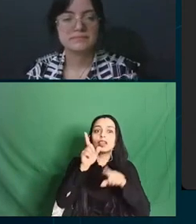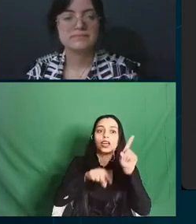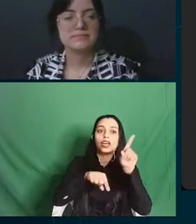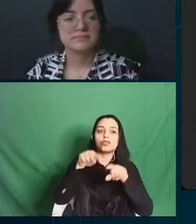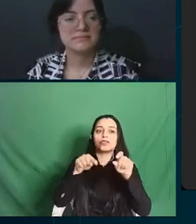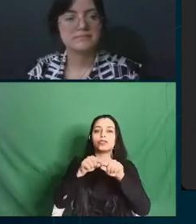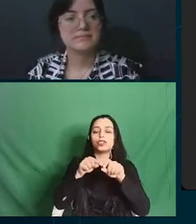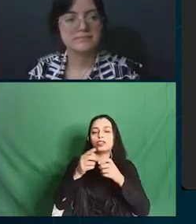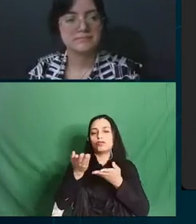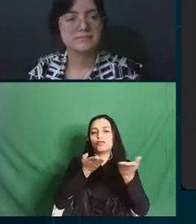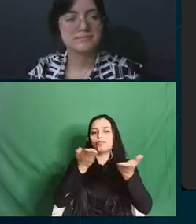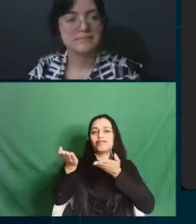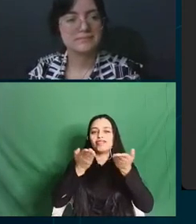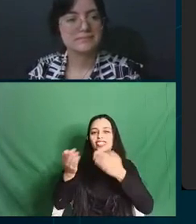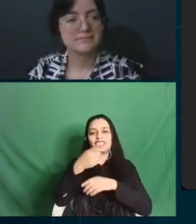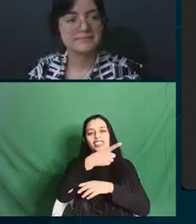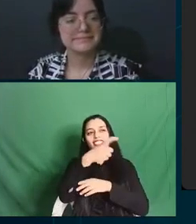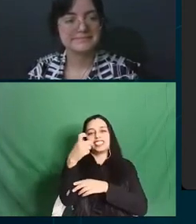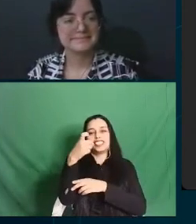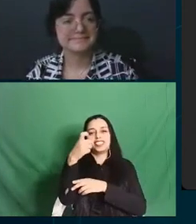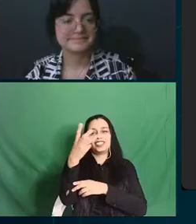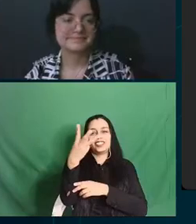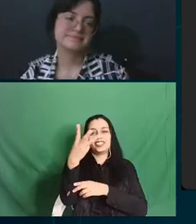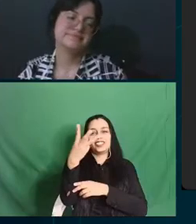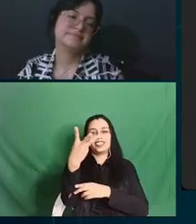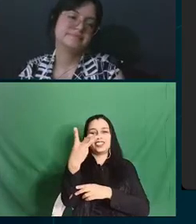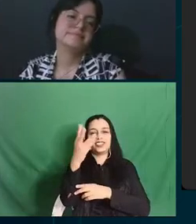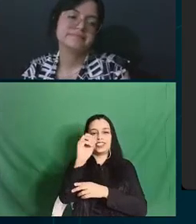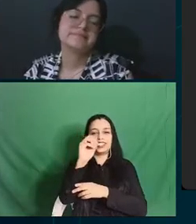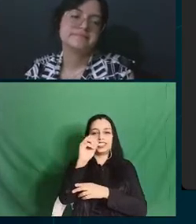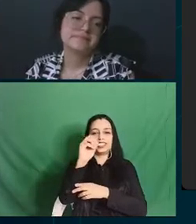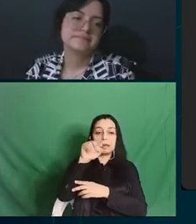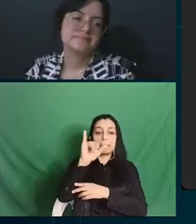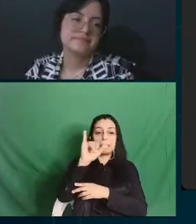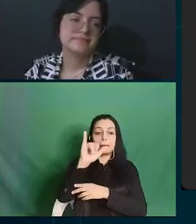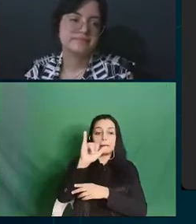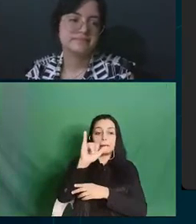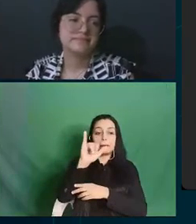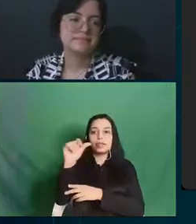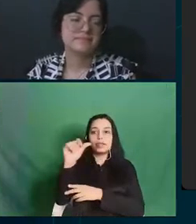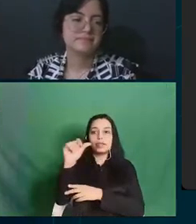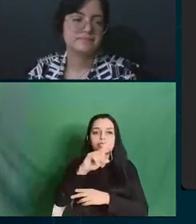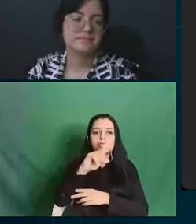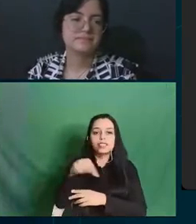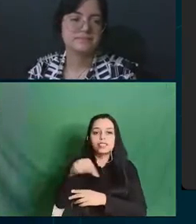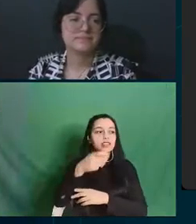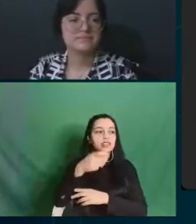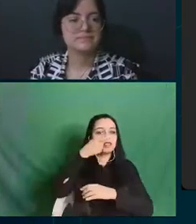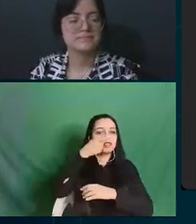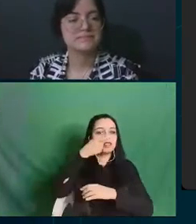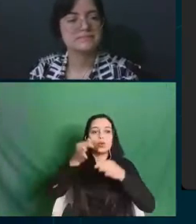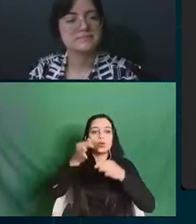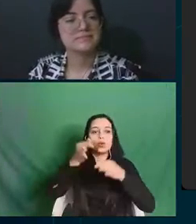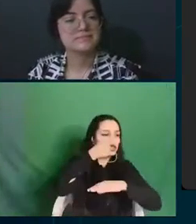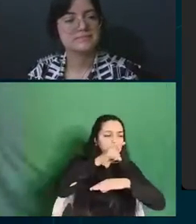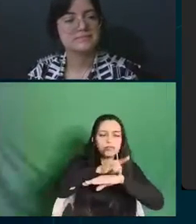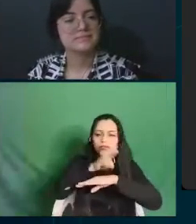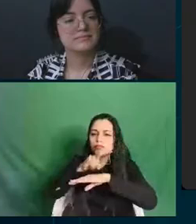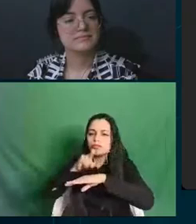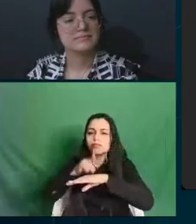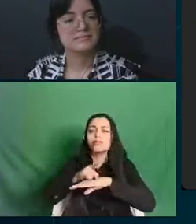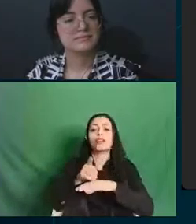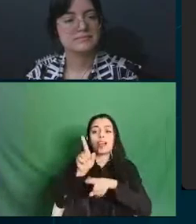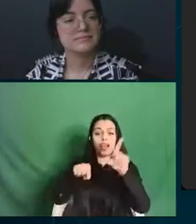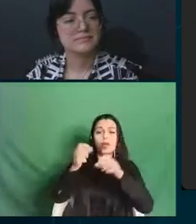lands, they get it wrong a lot, right? And on the course of play, there are over 11 line judges on the